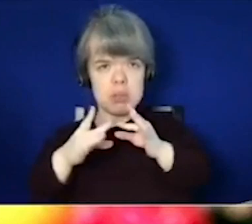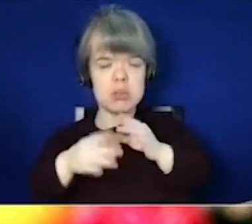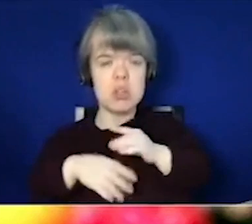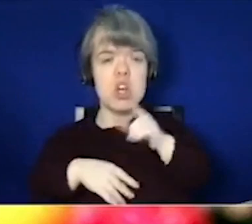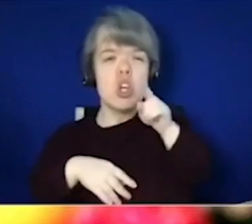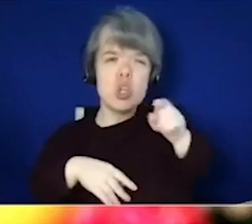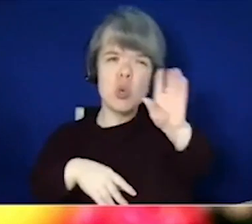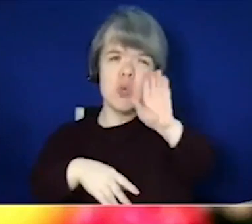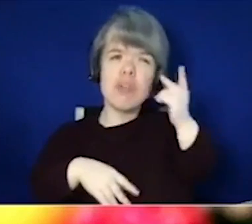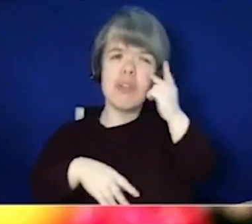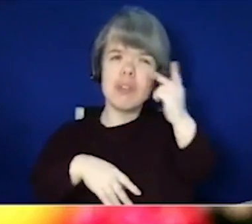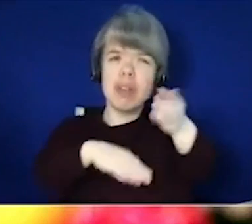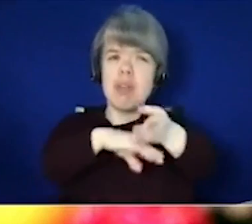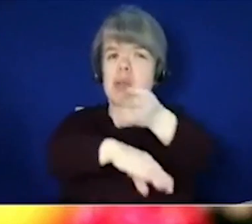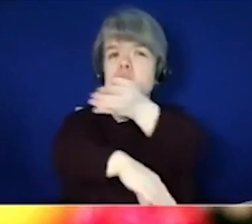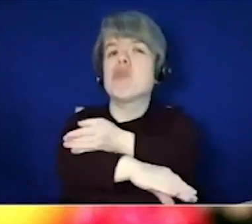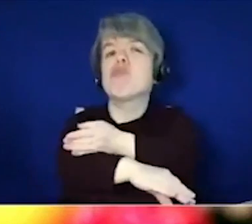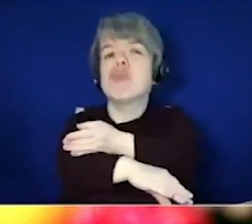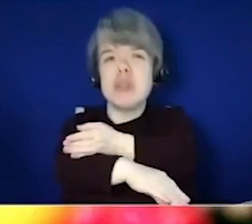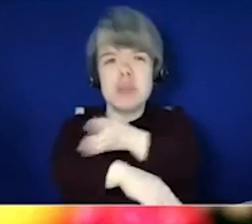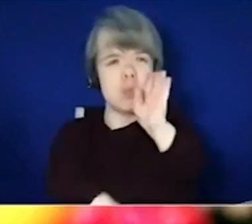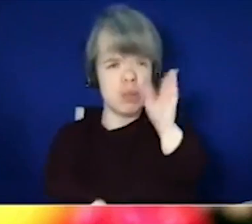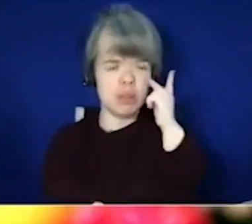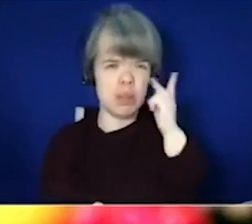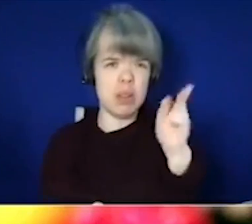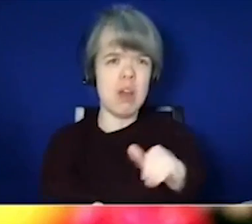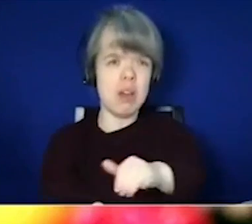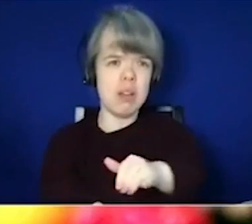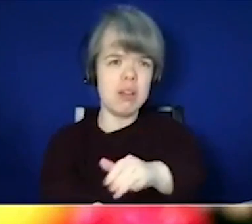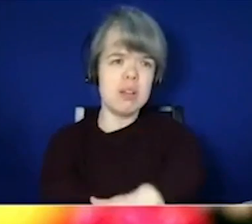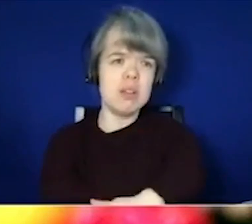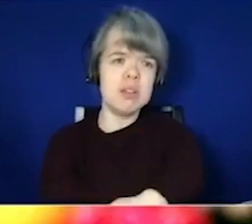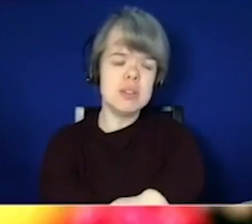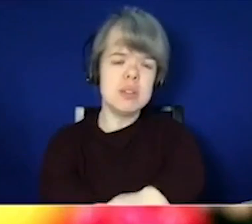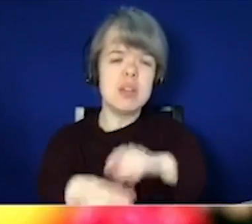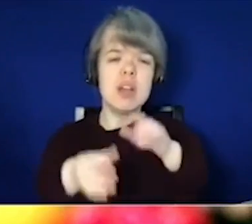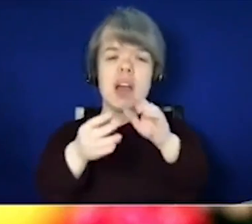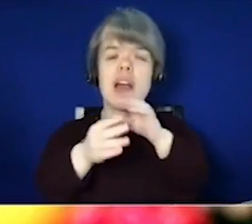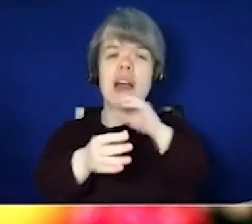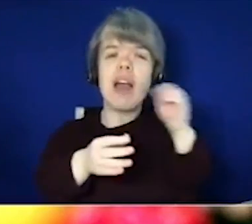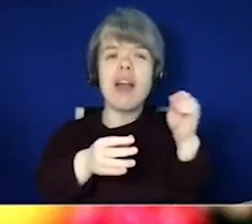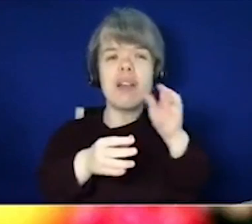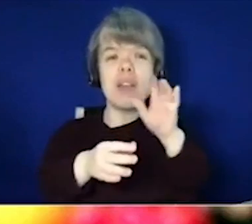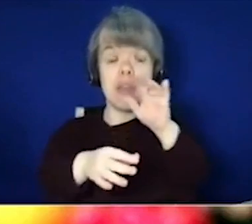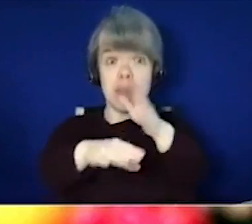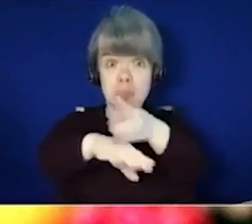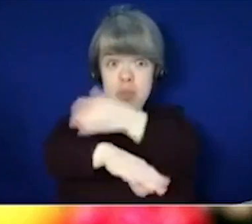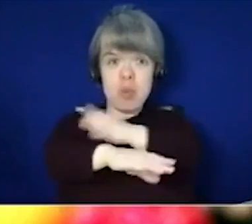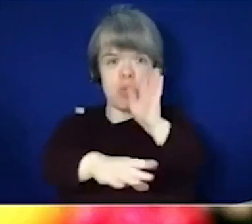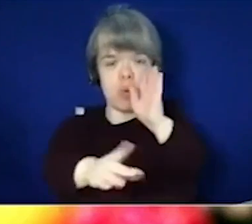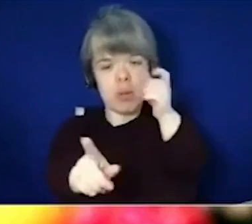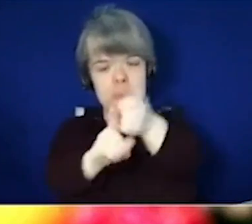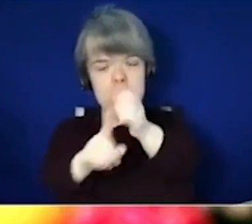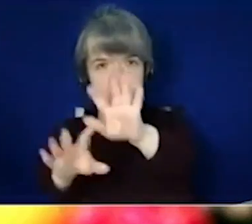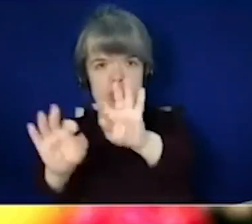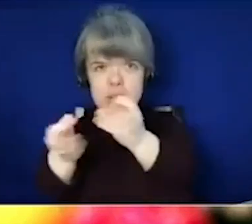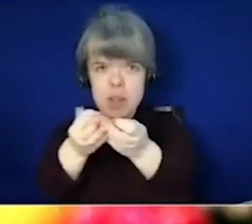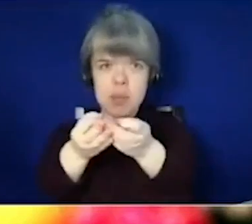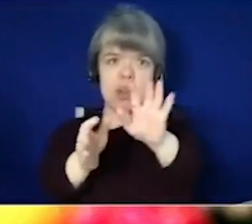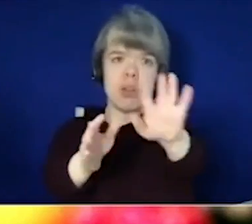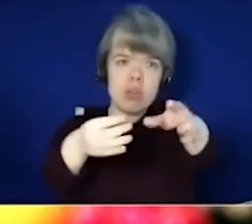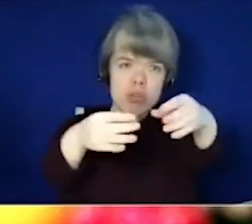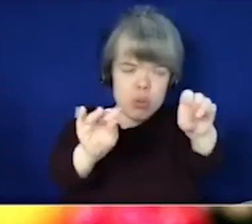to our partners once we have open dialogue around unionizing. Can we do this for a future event? Absolutely. Thank